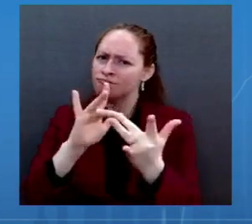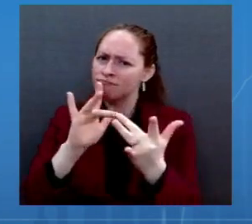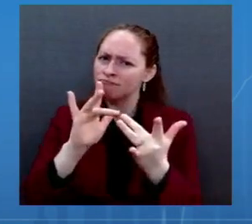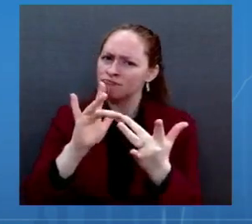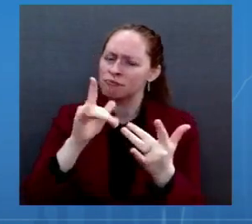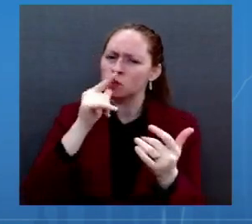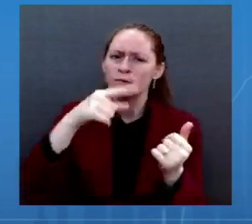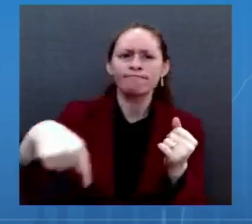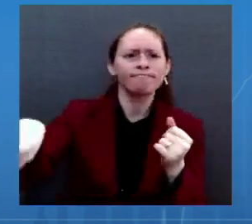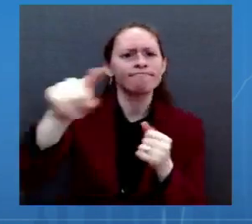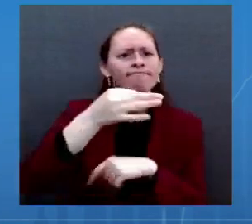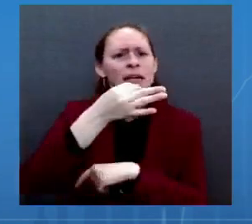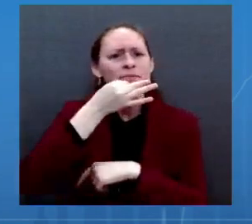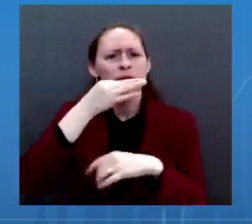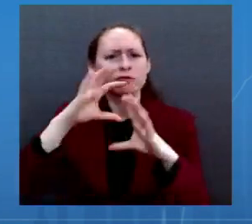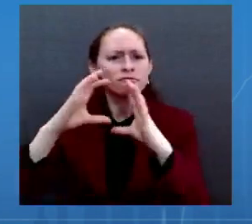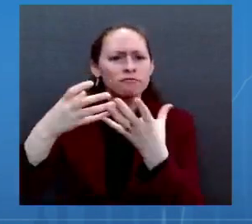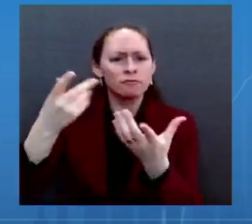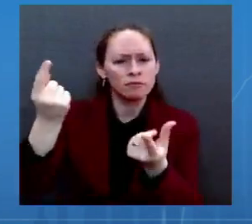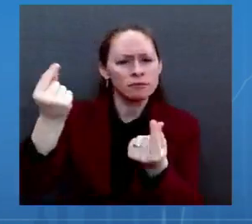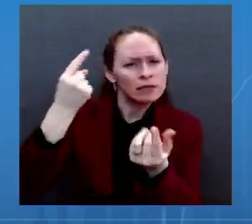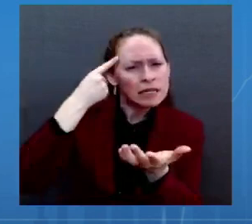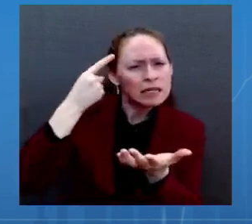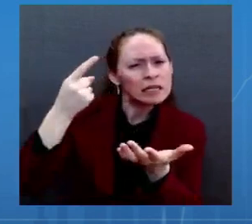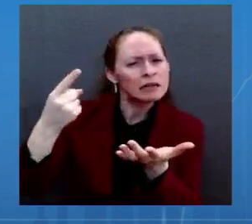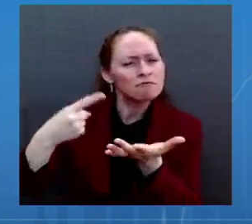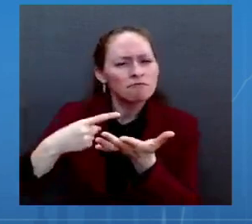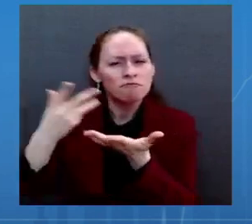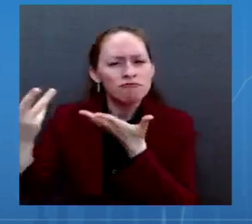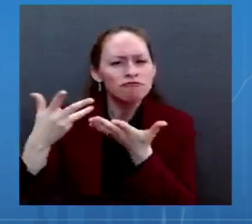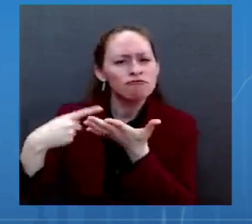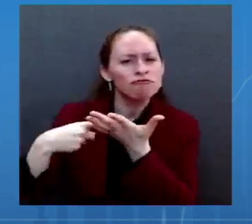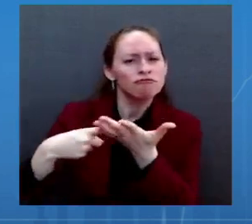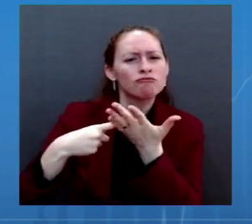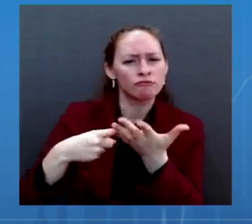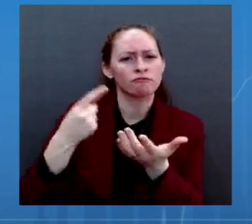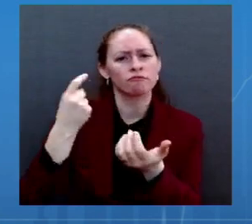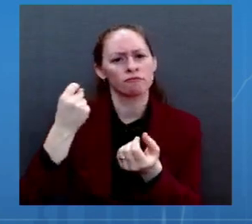about vaccination for the country. Great. Next question, please.